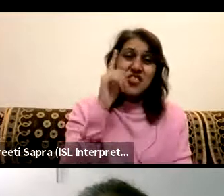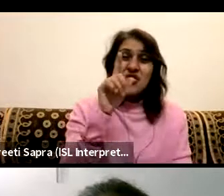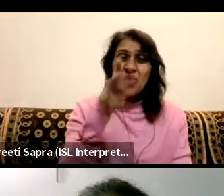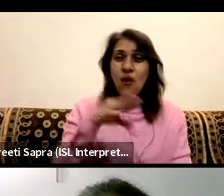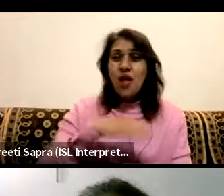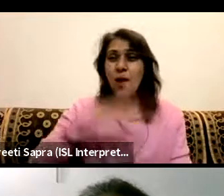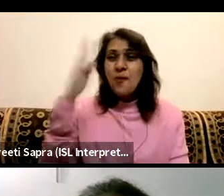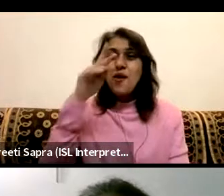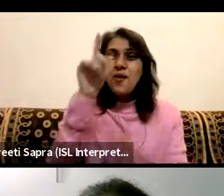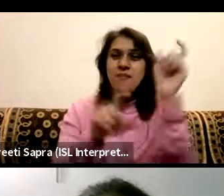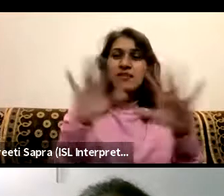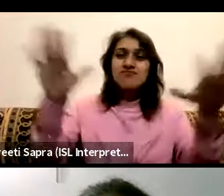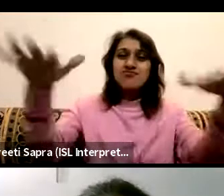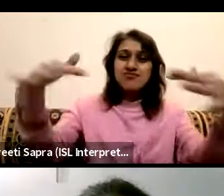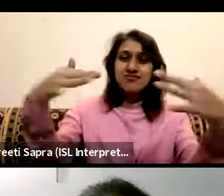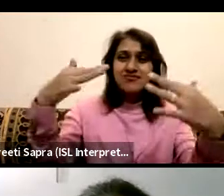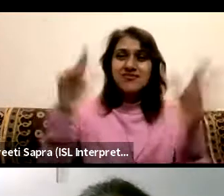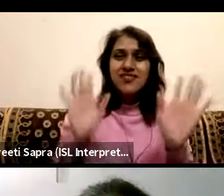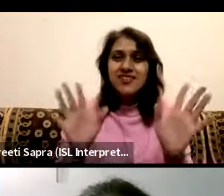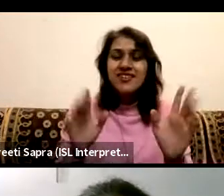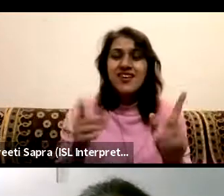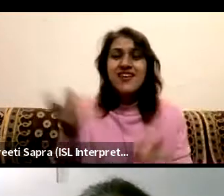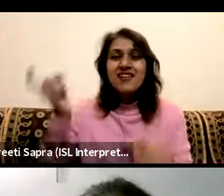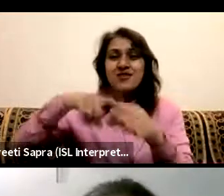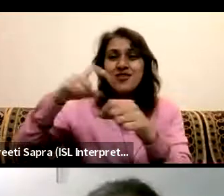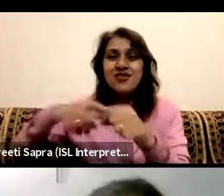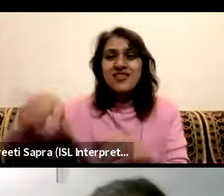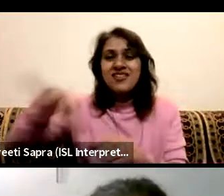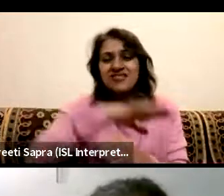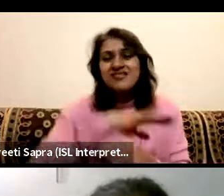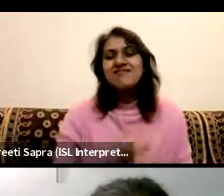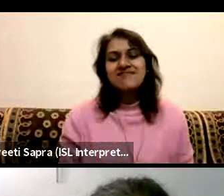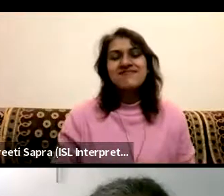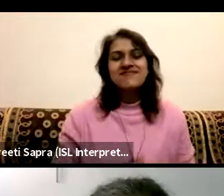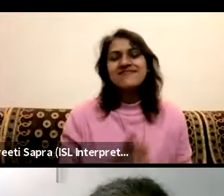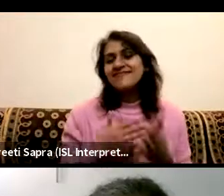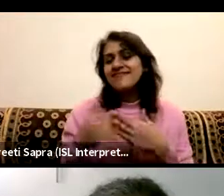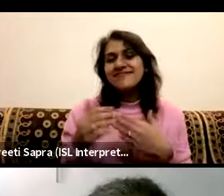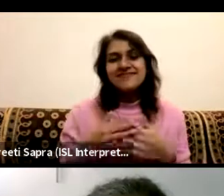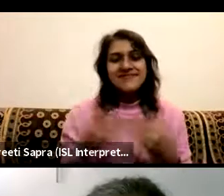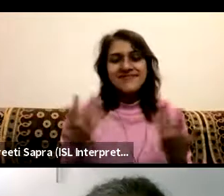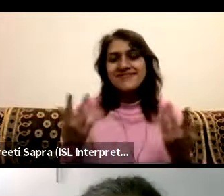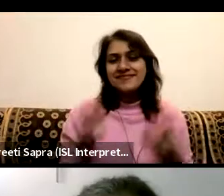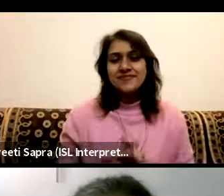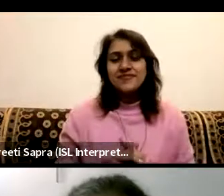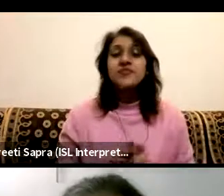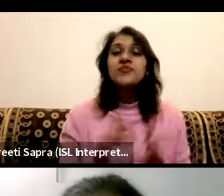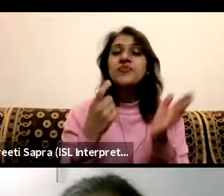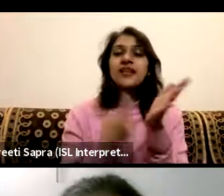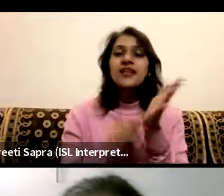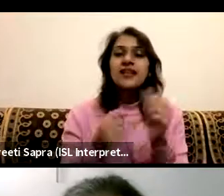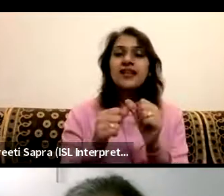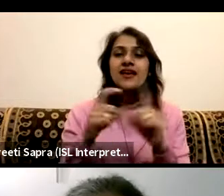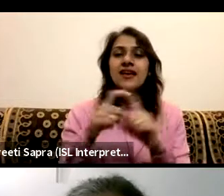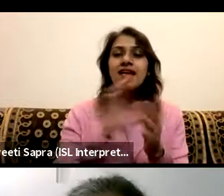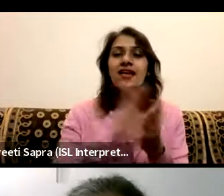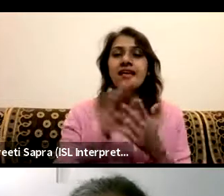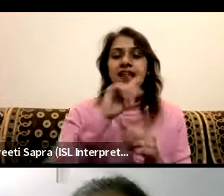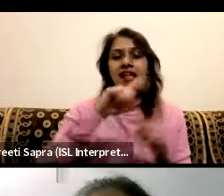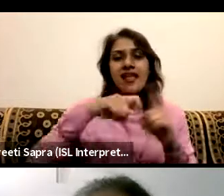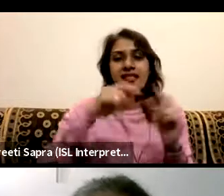gathered there each year after year. Radhika ji, quickly, you, and then Ravindra ji has joined. We will come to